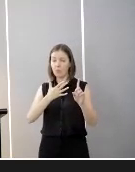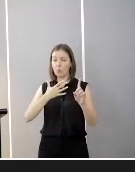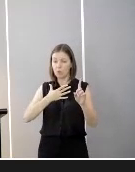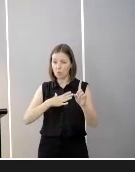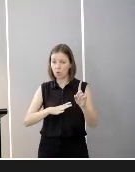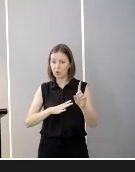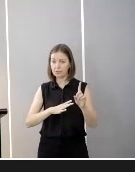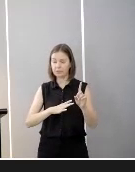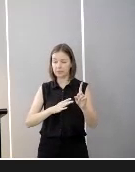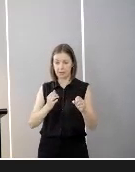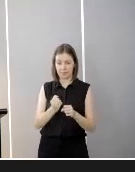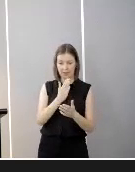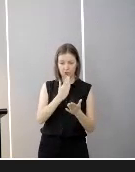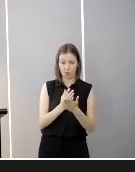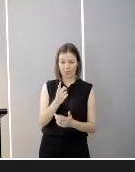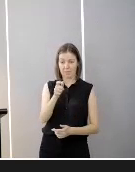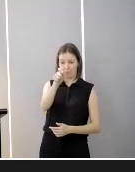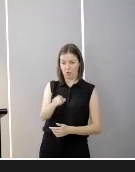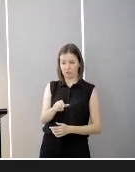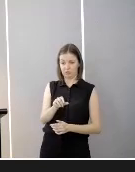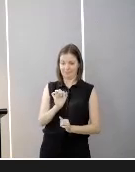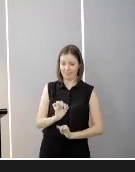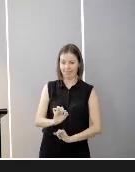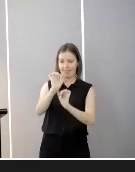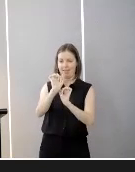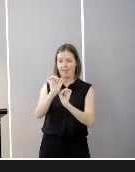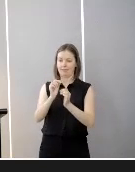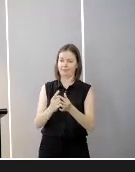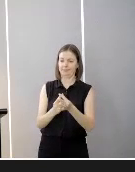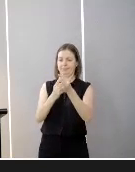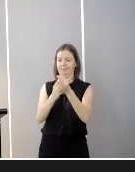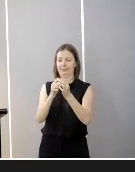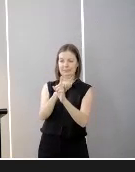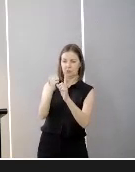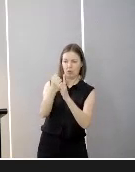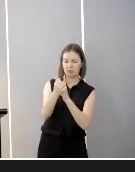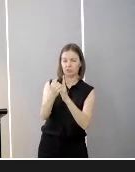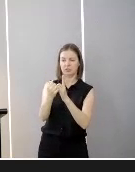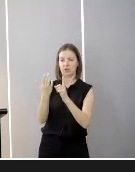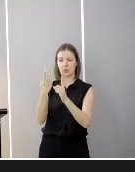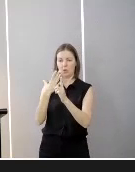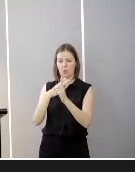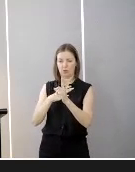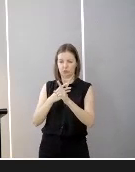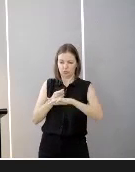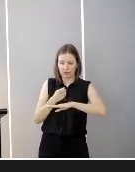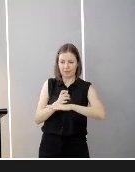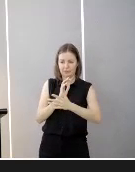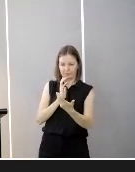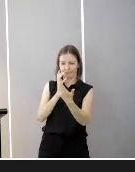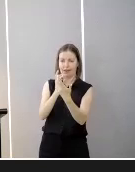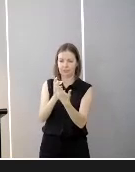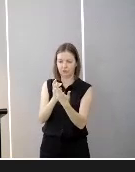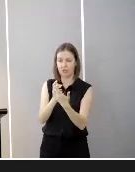people to that person's particular situation. So the way that current kind of diagnostic guidelines work is that someone